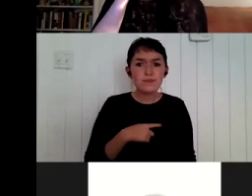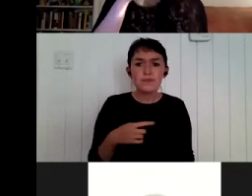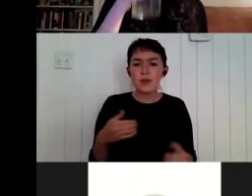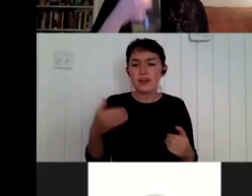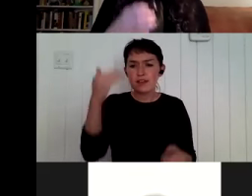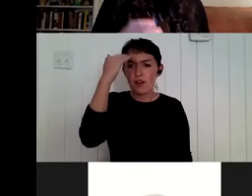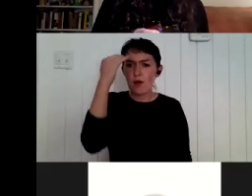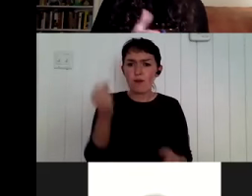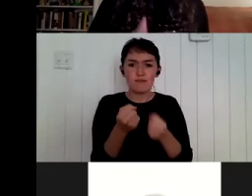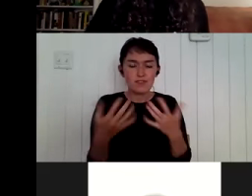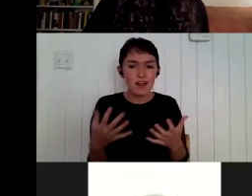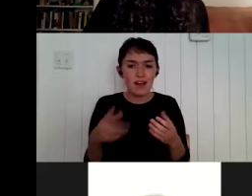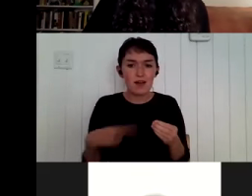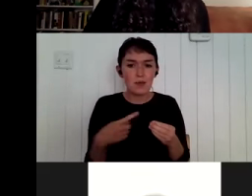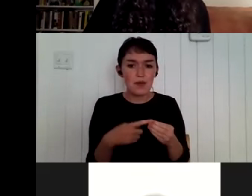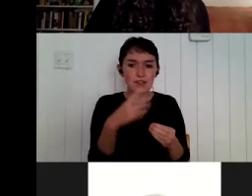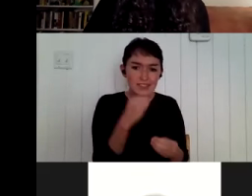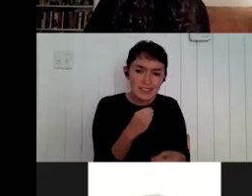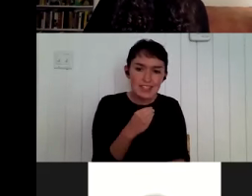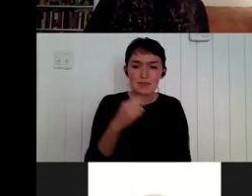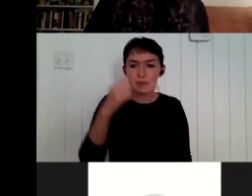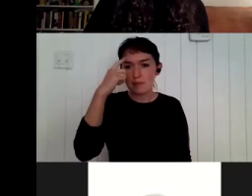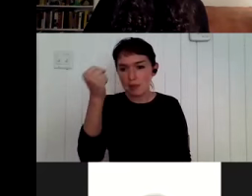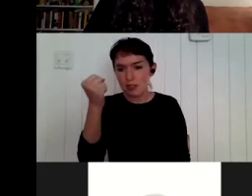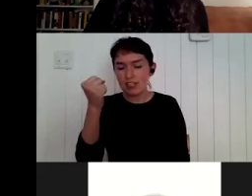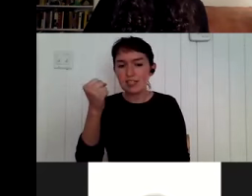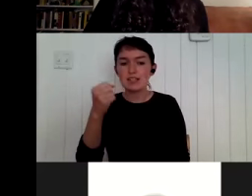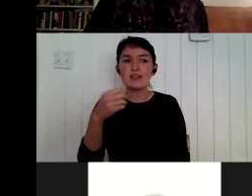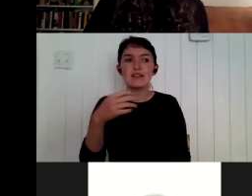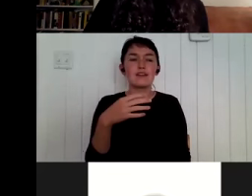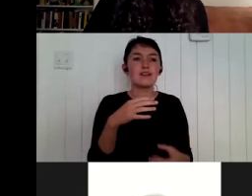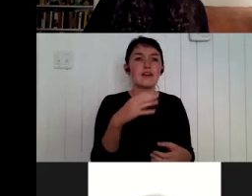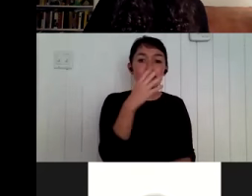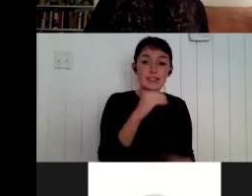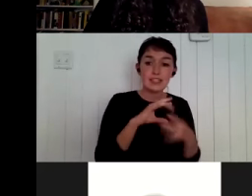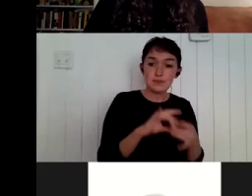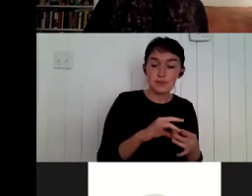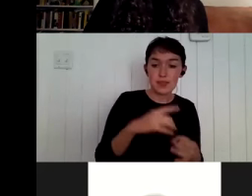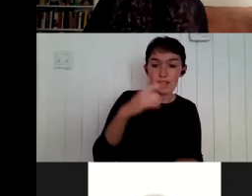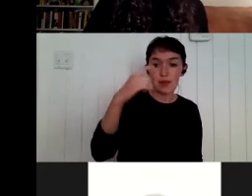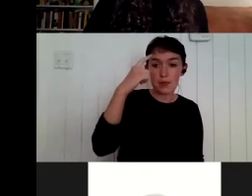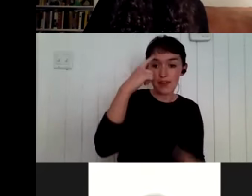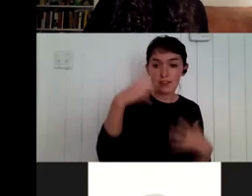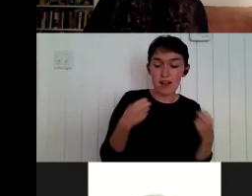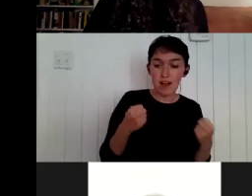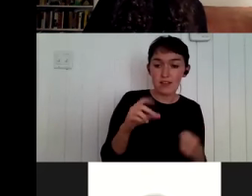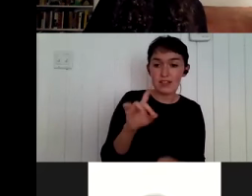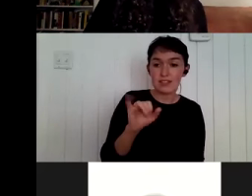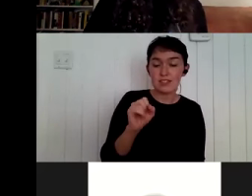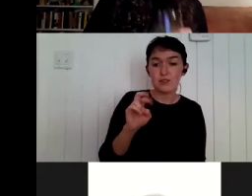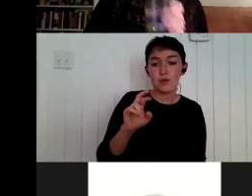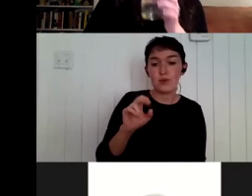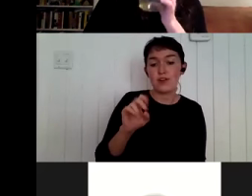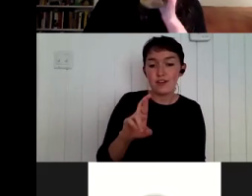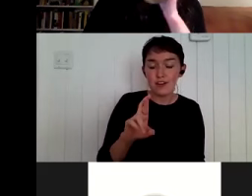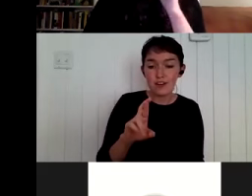memory, and as much as we know about sleep in different mental health disorders, the like triumvirate, like the missing picture of the bridge of the